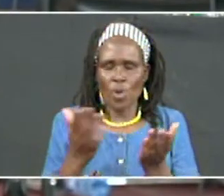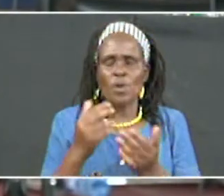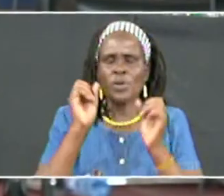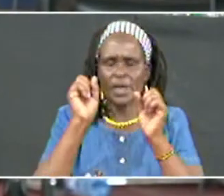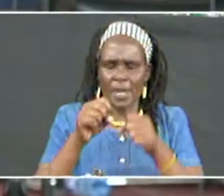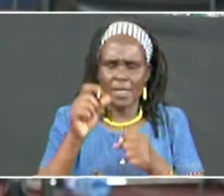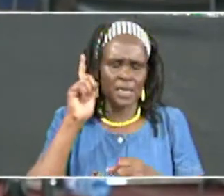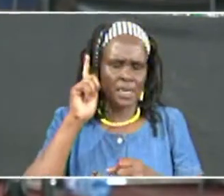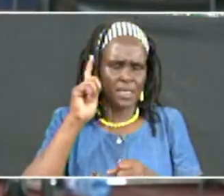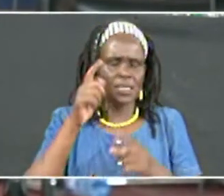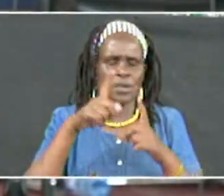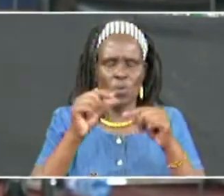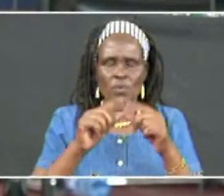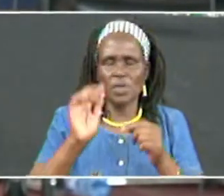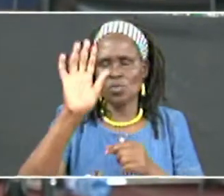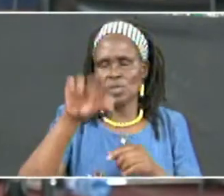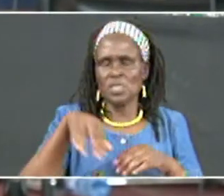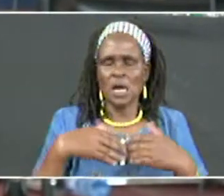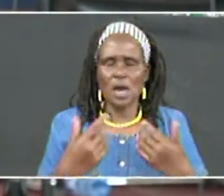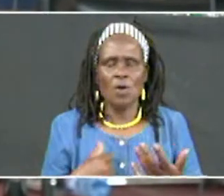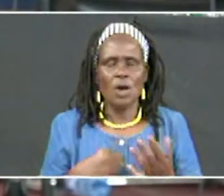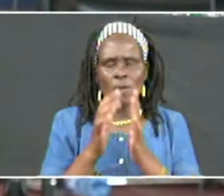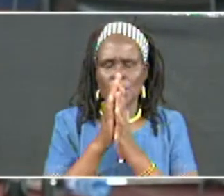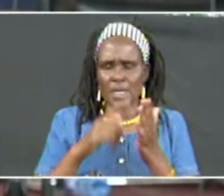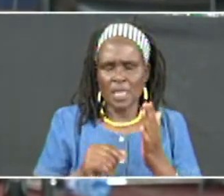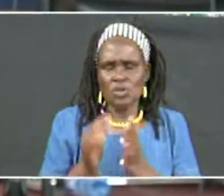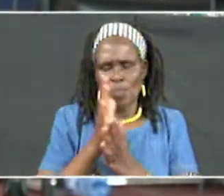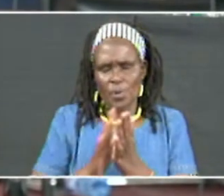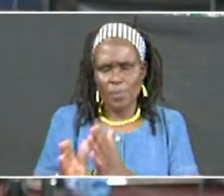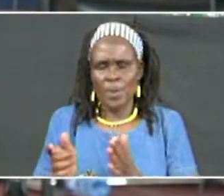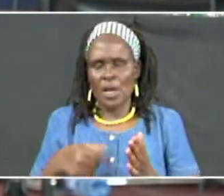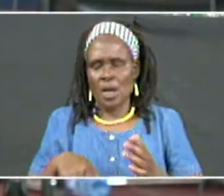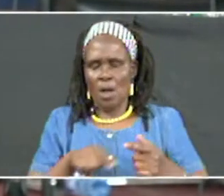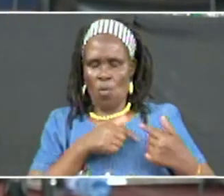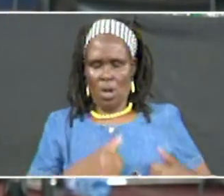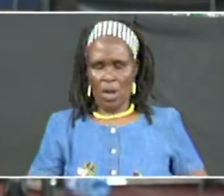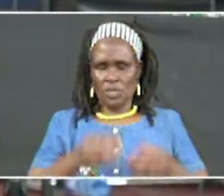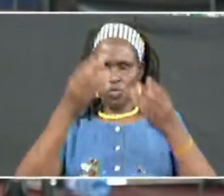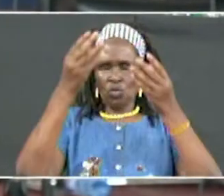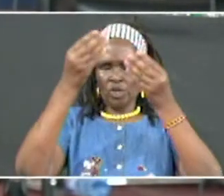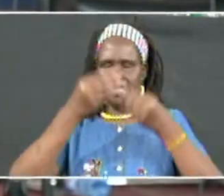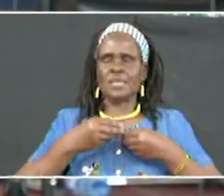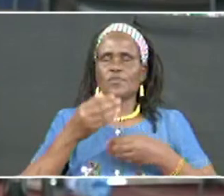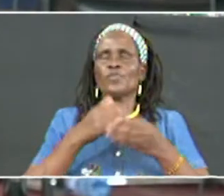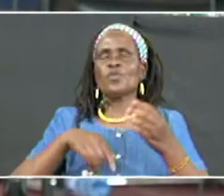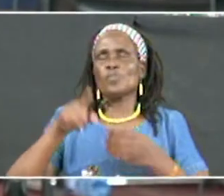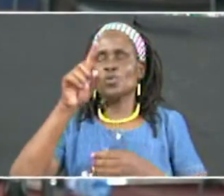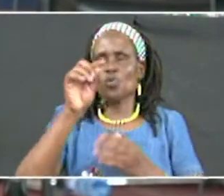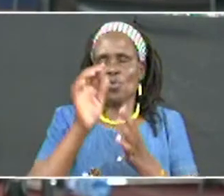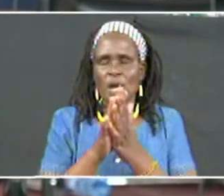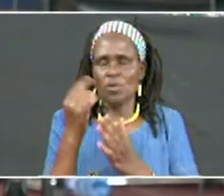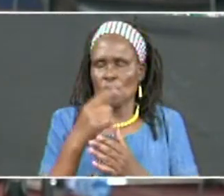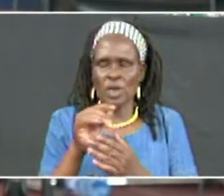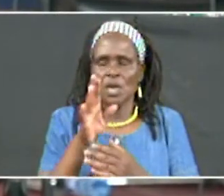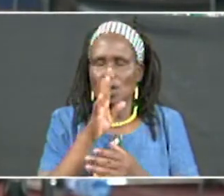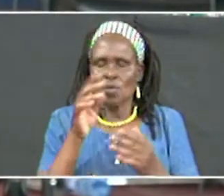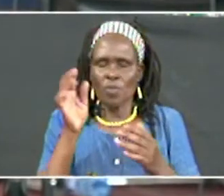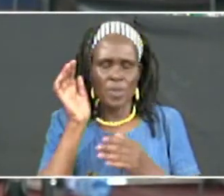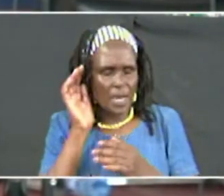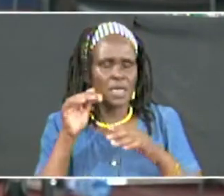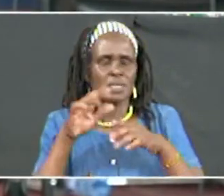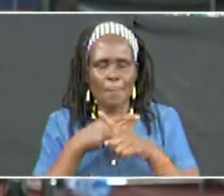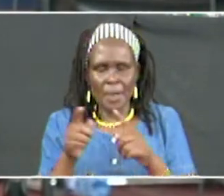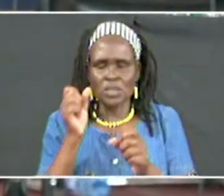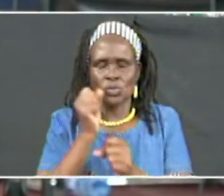word. How I pray that you will prepare our hearts to receive from you, and not only to be hearers but doers of your